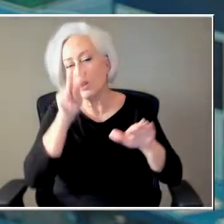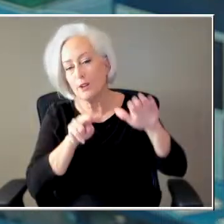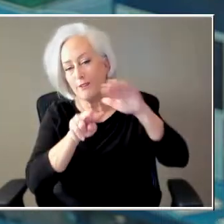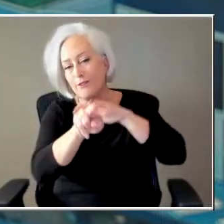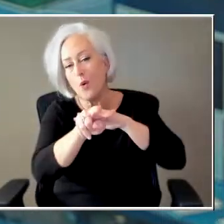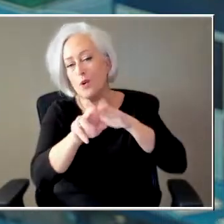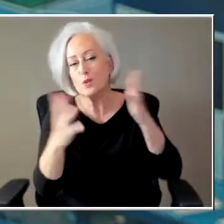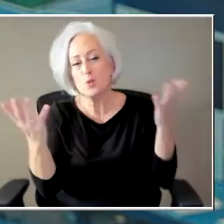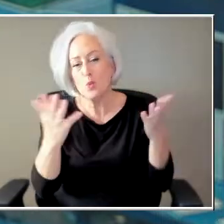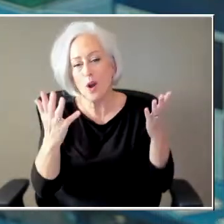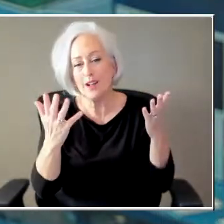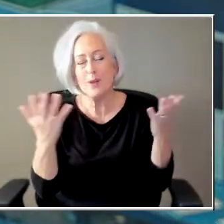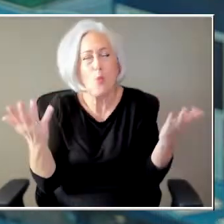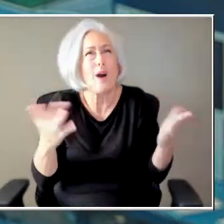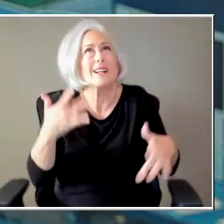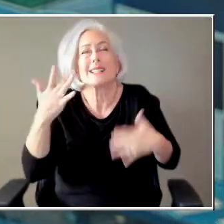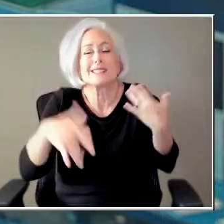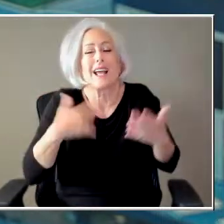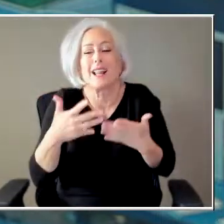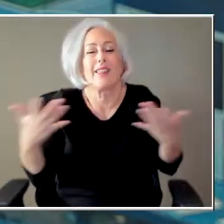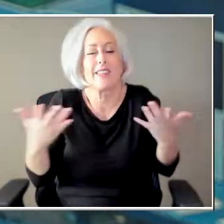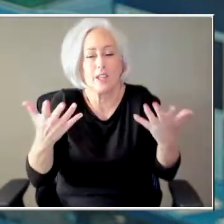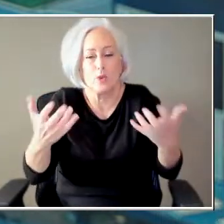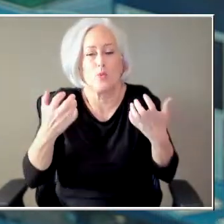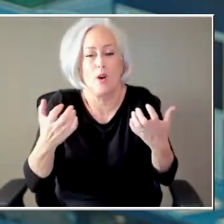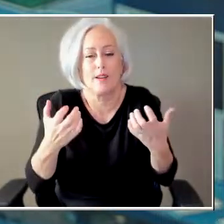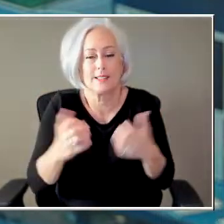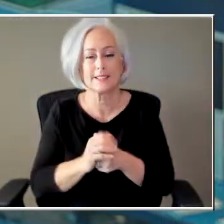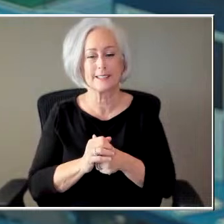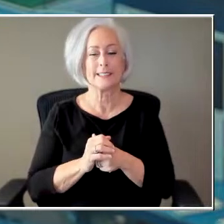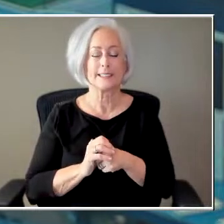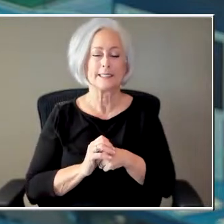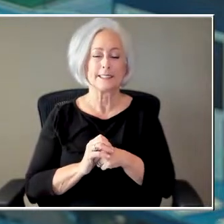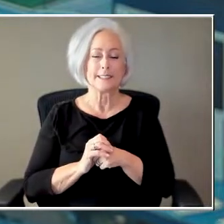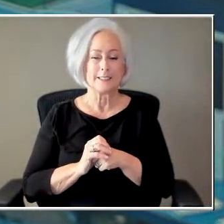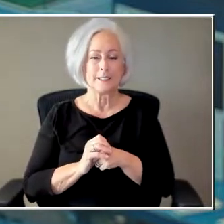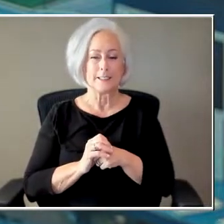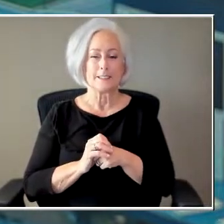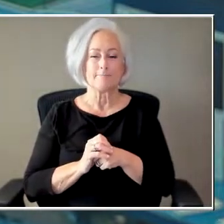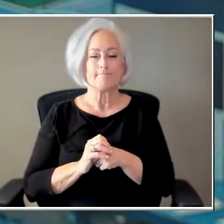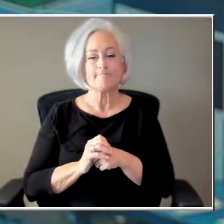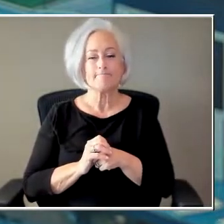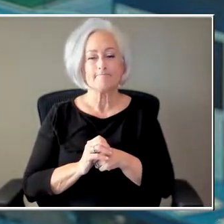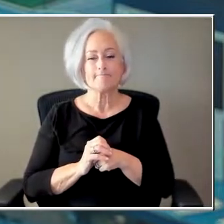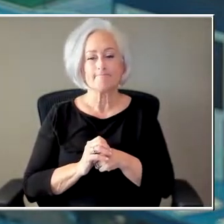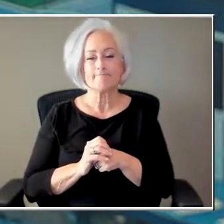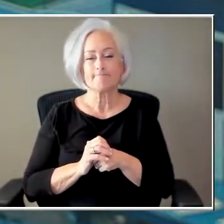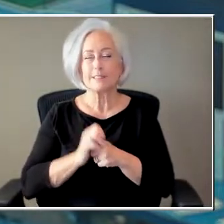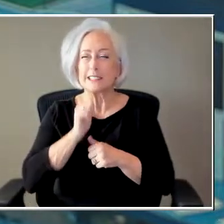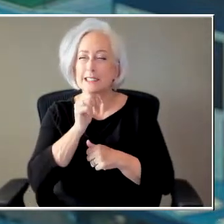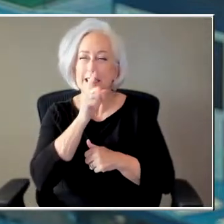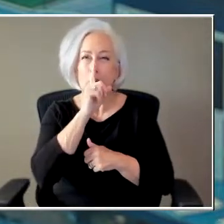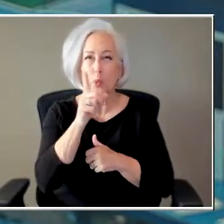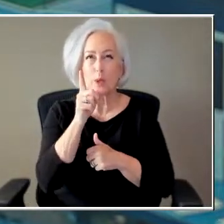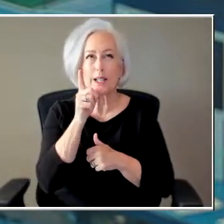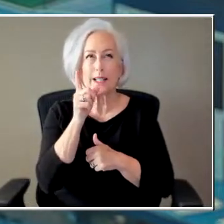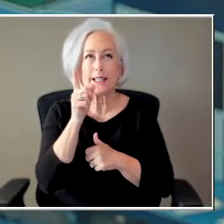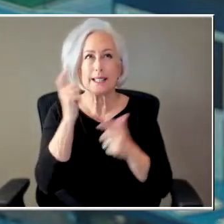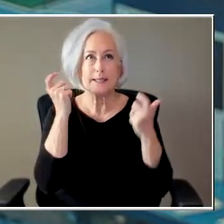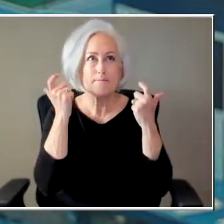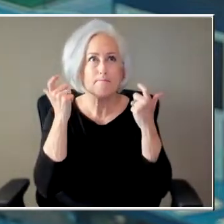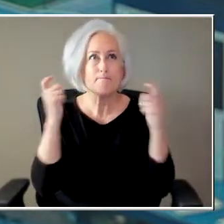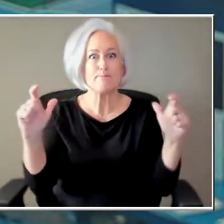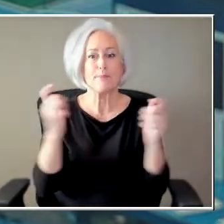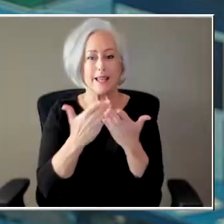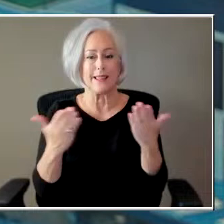Oh, goodness. I would say it's not really the big things anymore. I think what I've learned